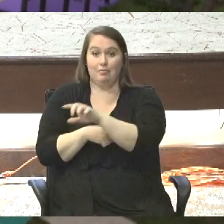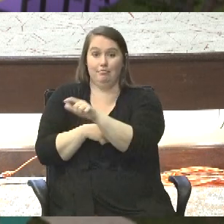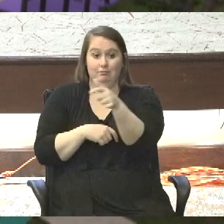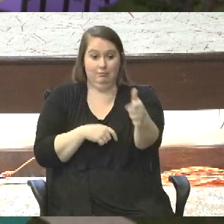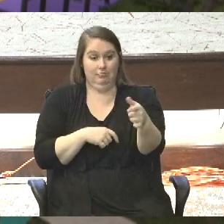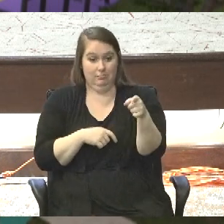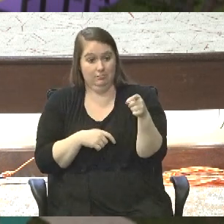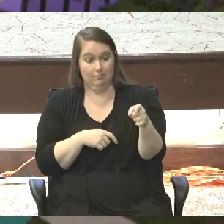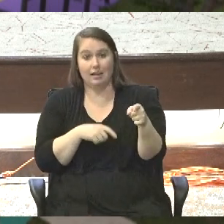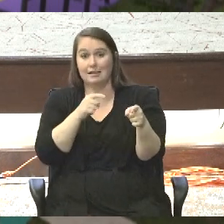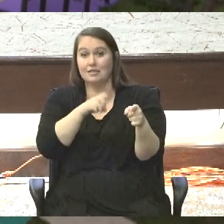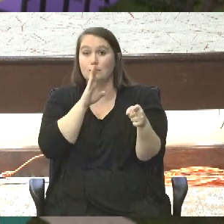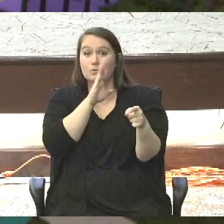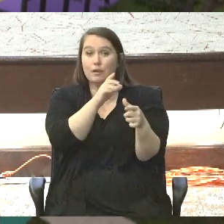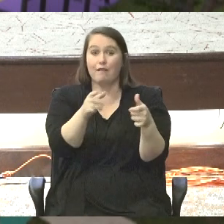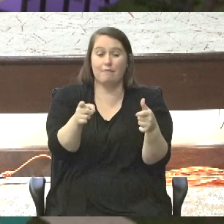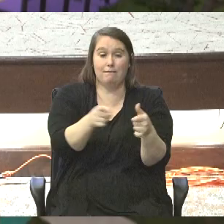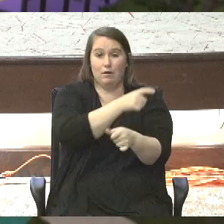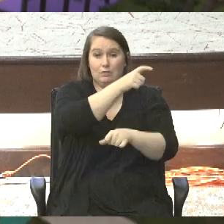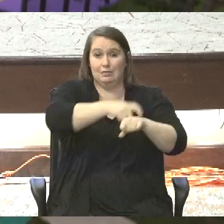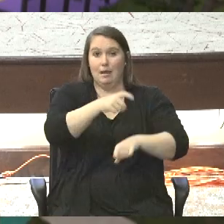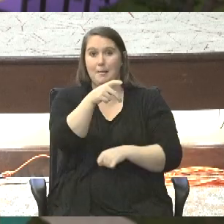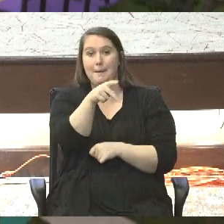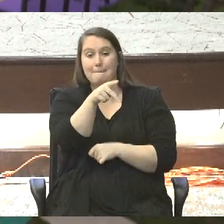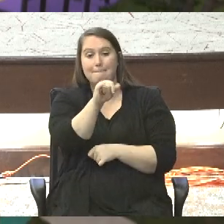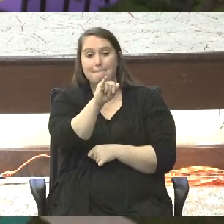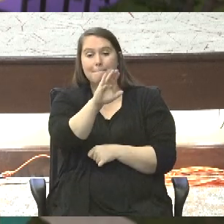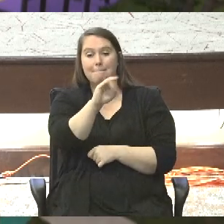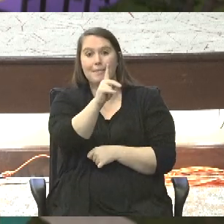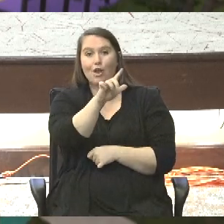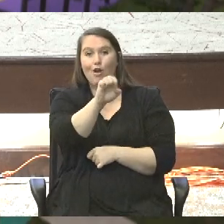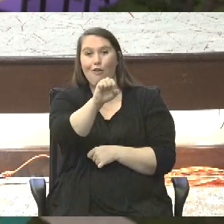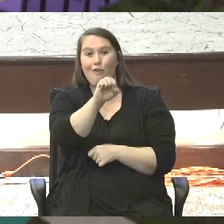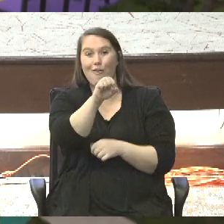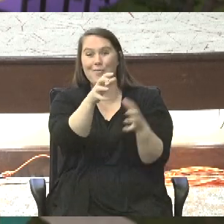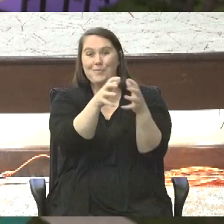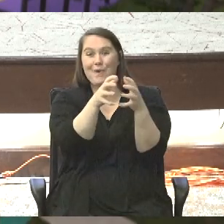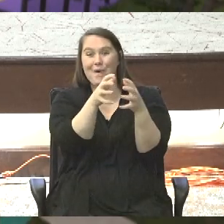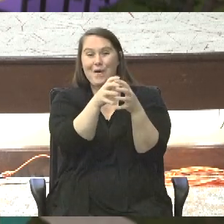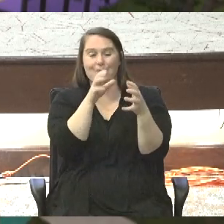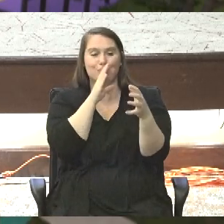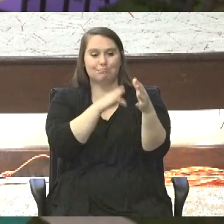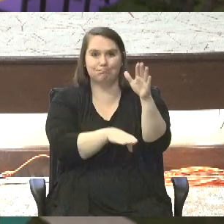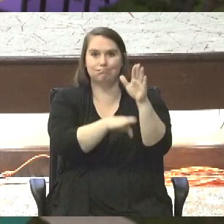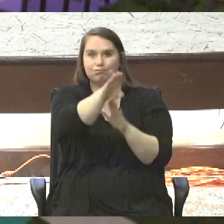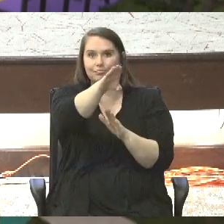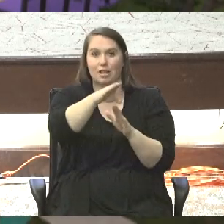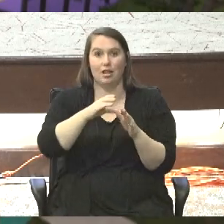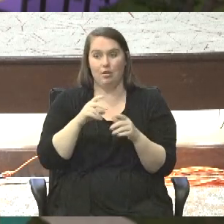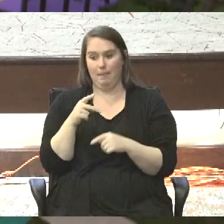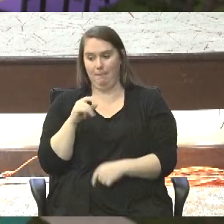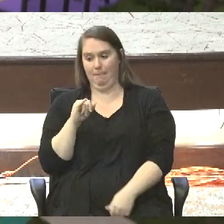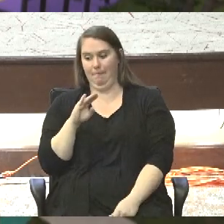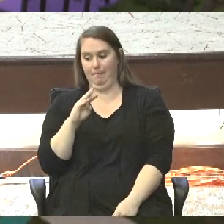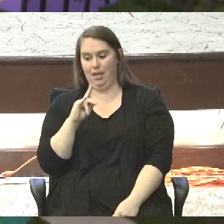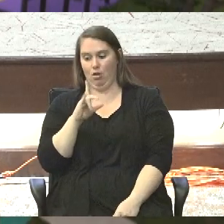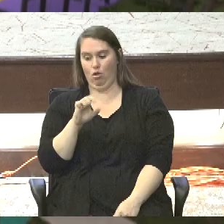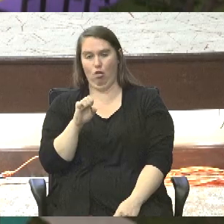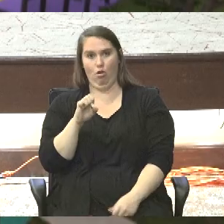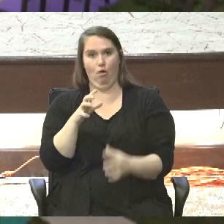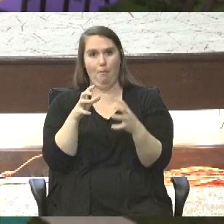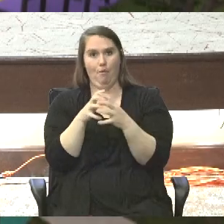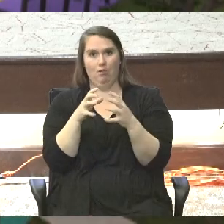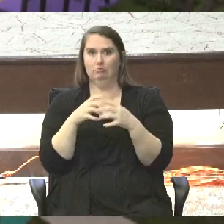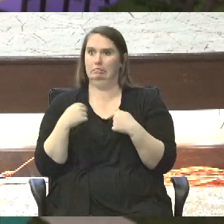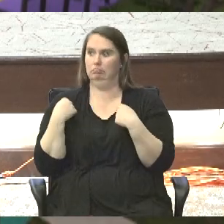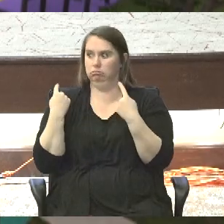this will be our first brand new pickleball courts that we're going to incorporate into a park. The rise of pickleball continues, and we've been fortunate to be able